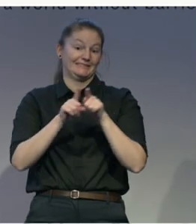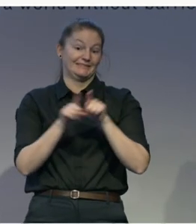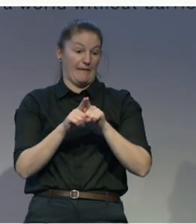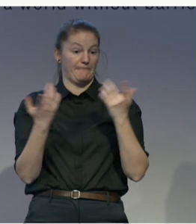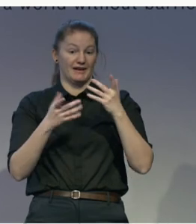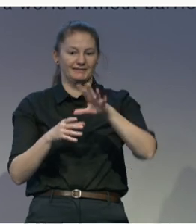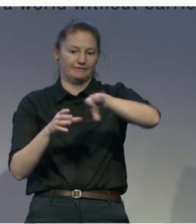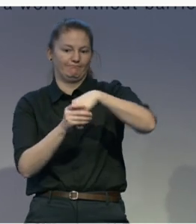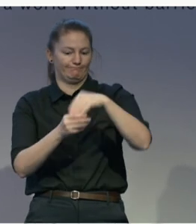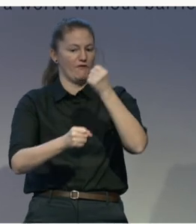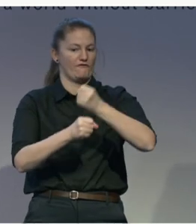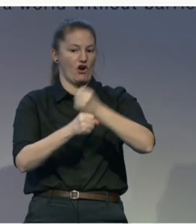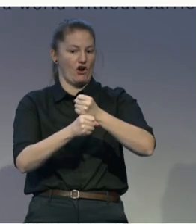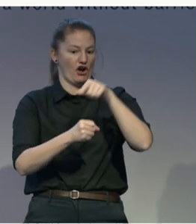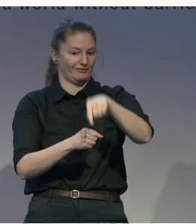of the panel. Thank you.